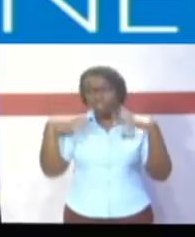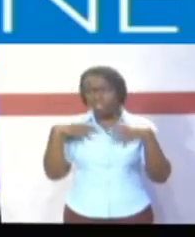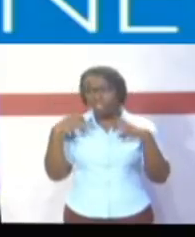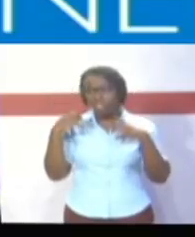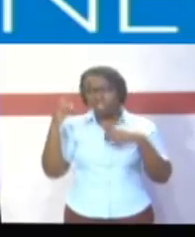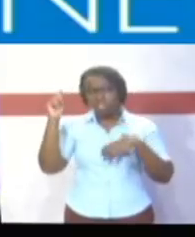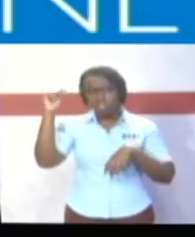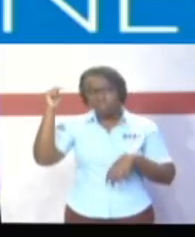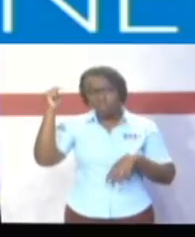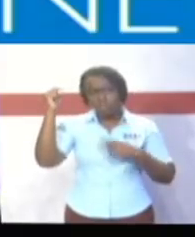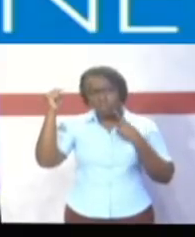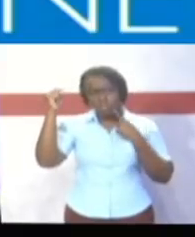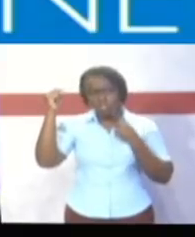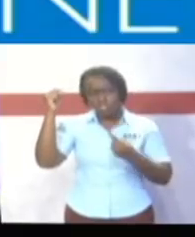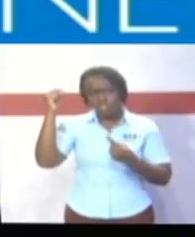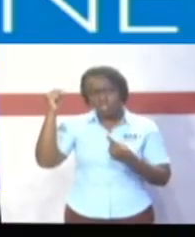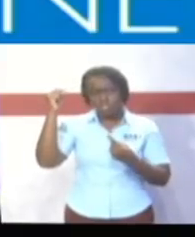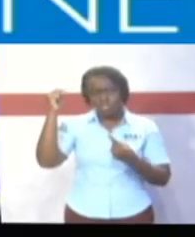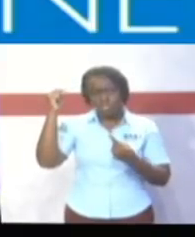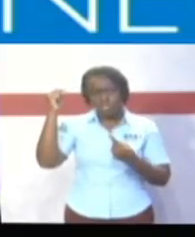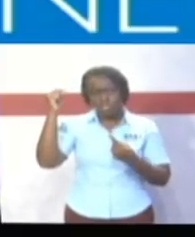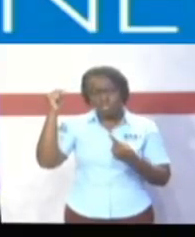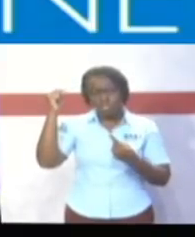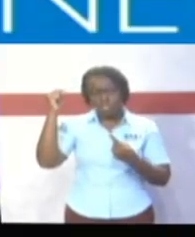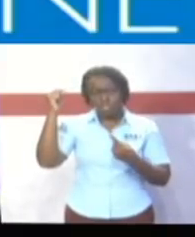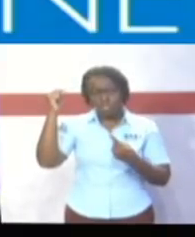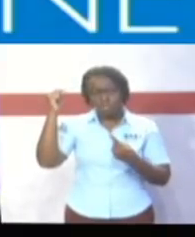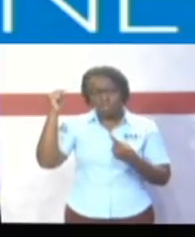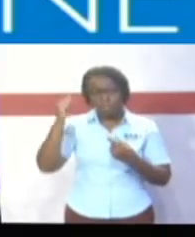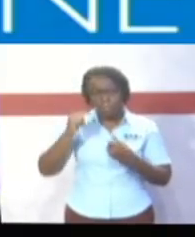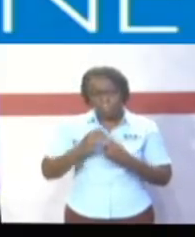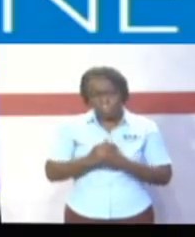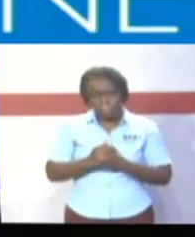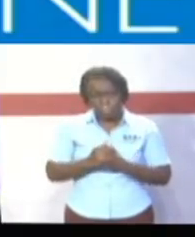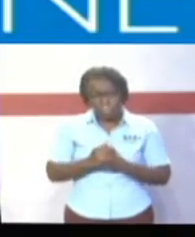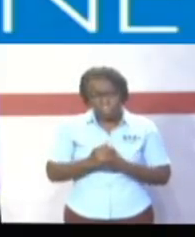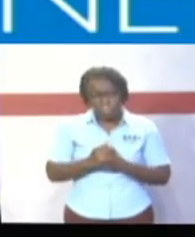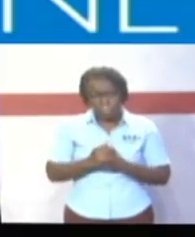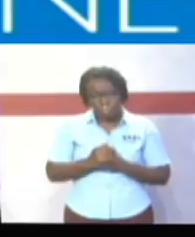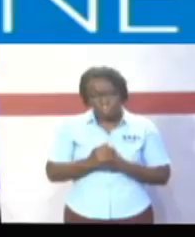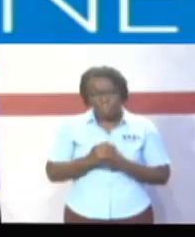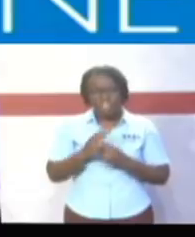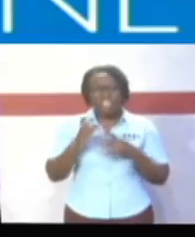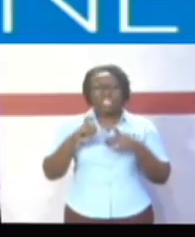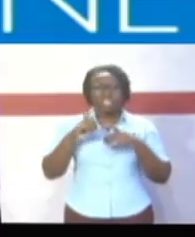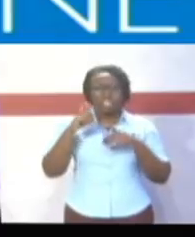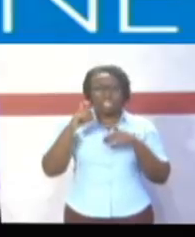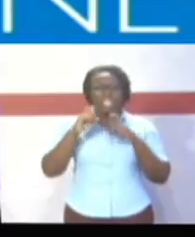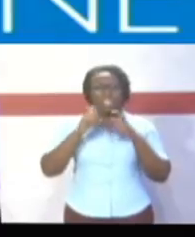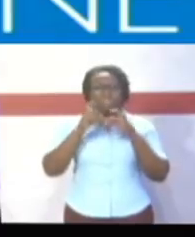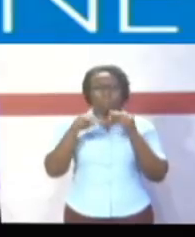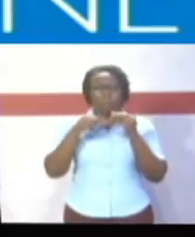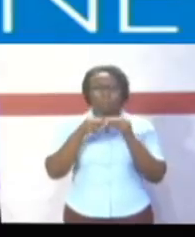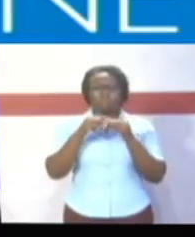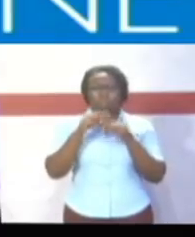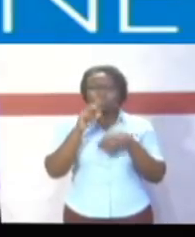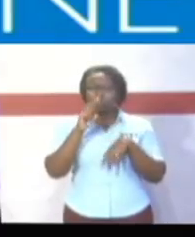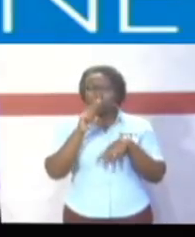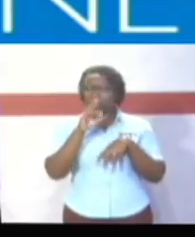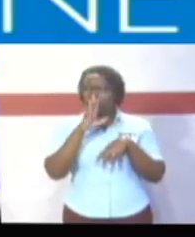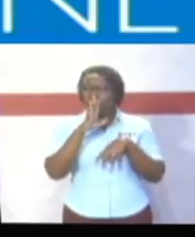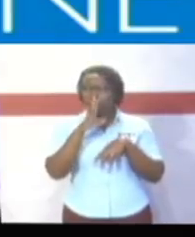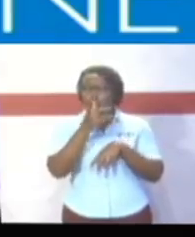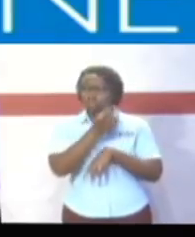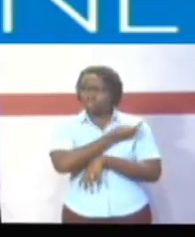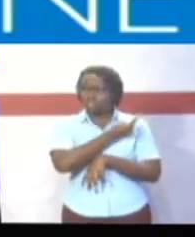last week said that Tobago averaged about 25 shots a day, and